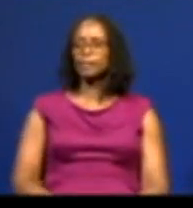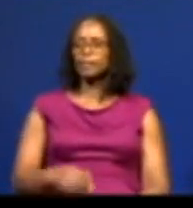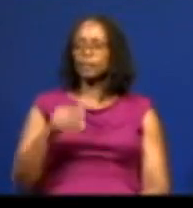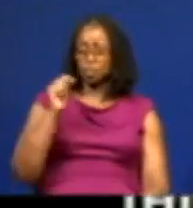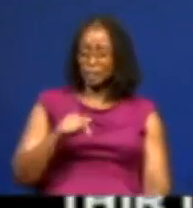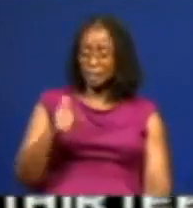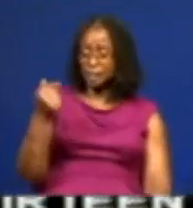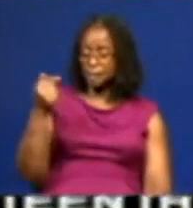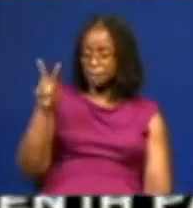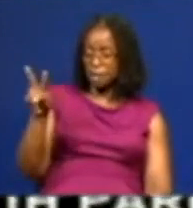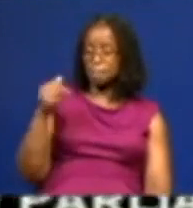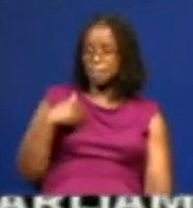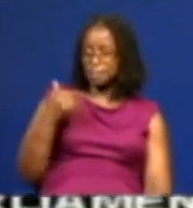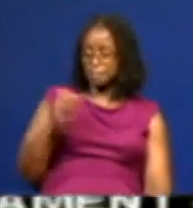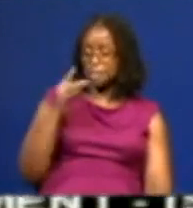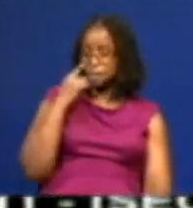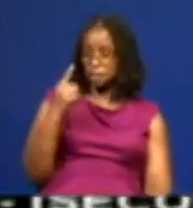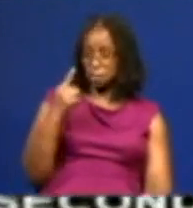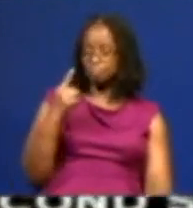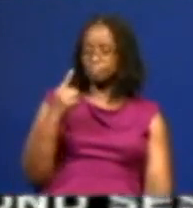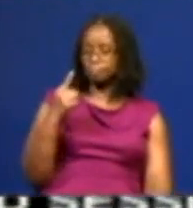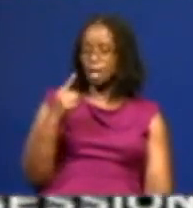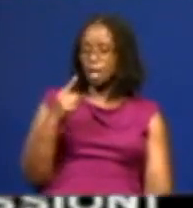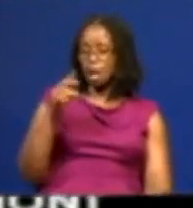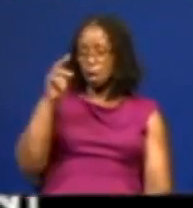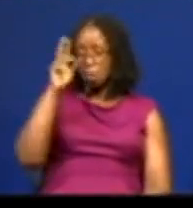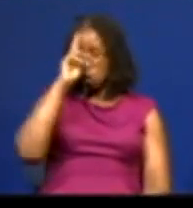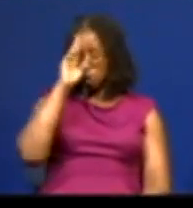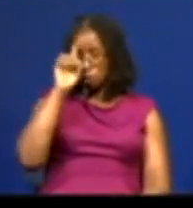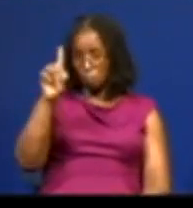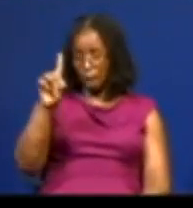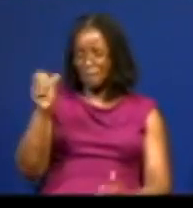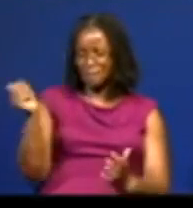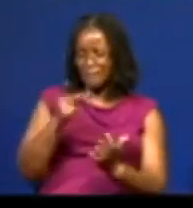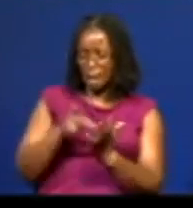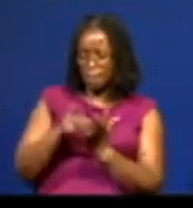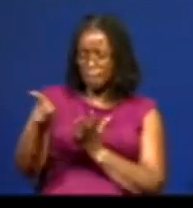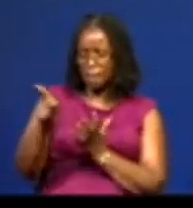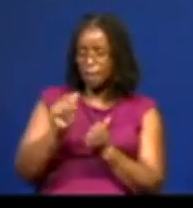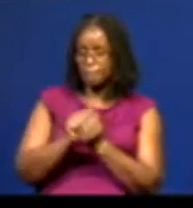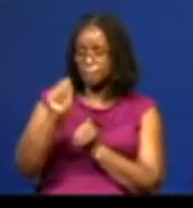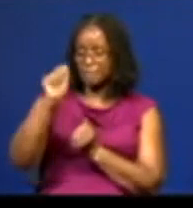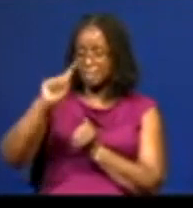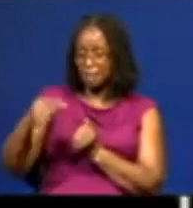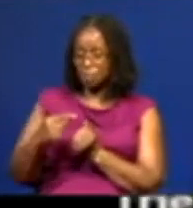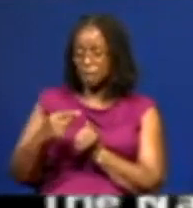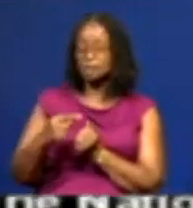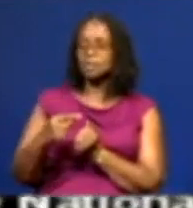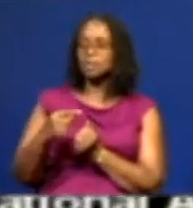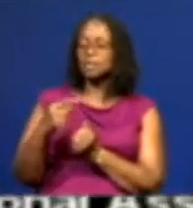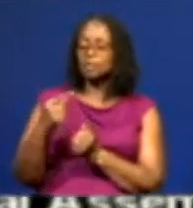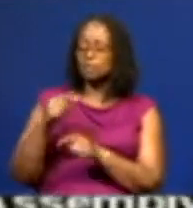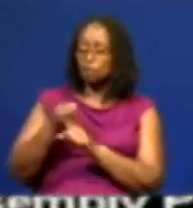TV stations, one police officer makes 15,000 shillings in 2 hours from bribes.